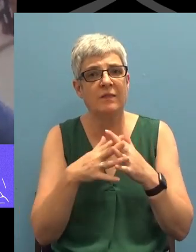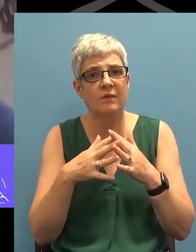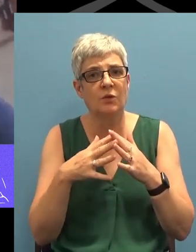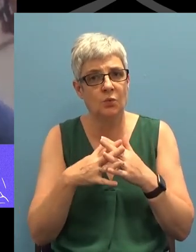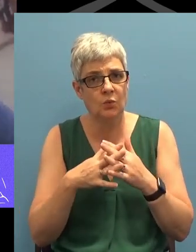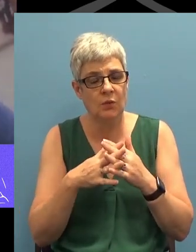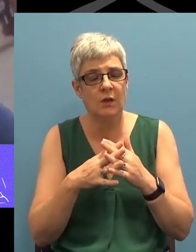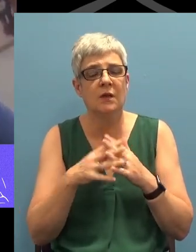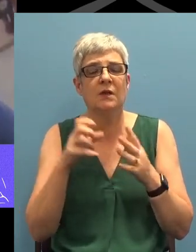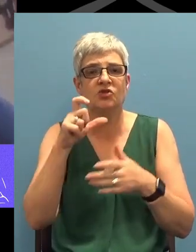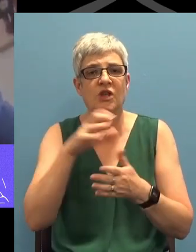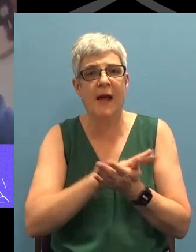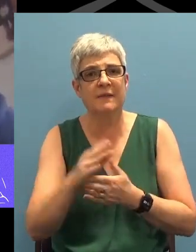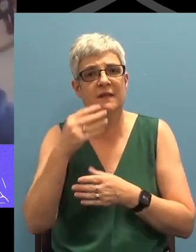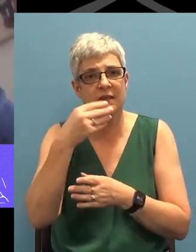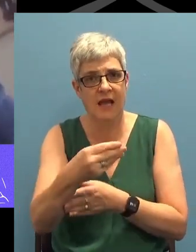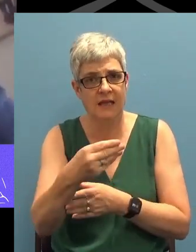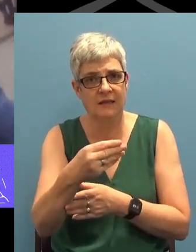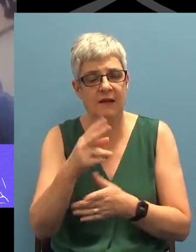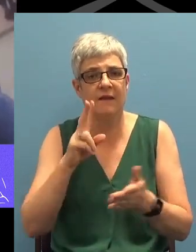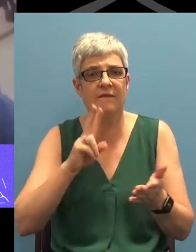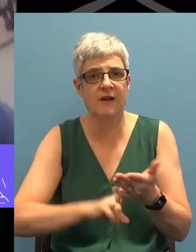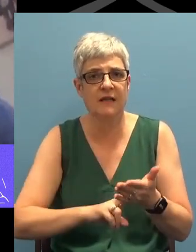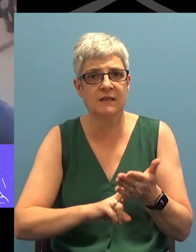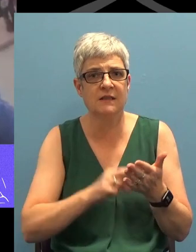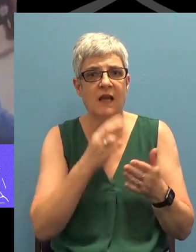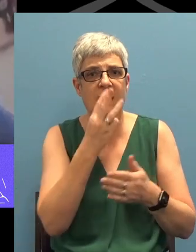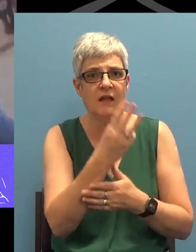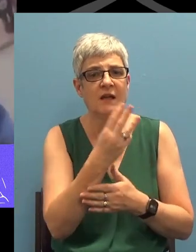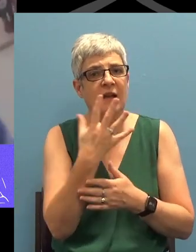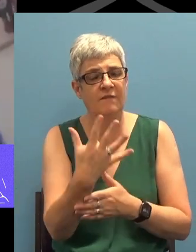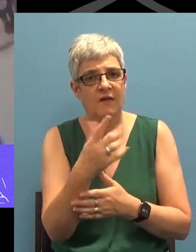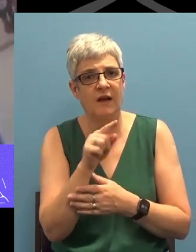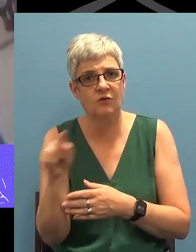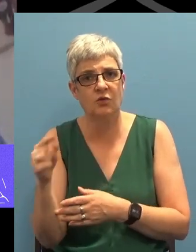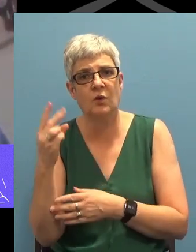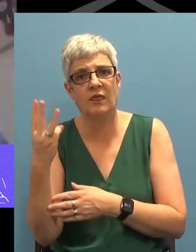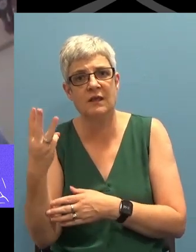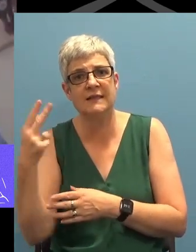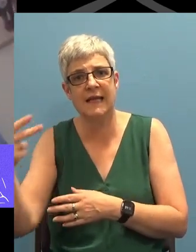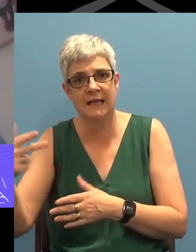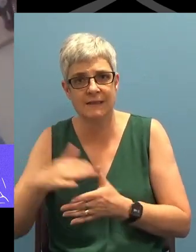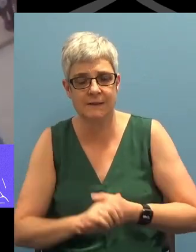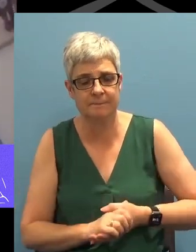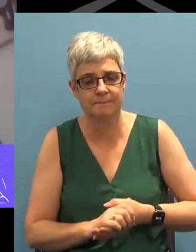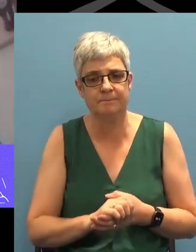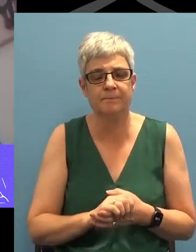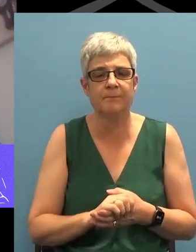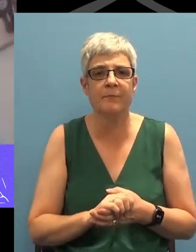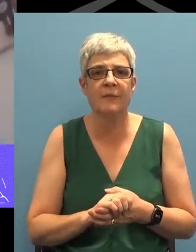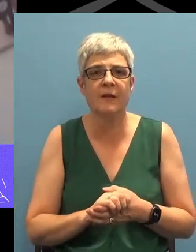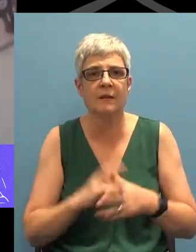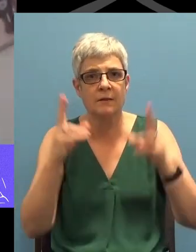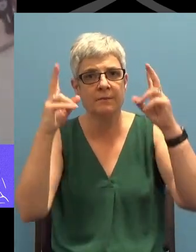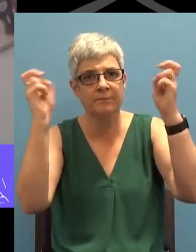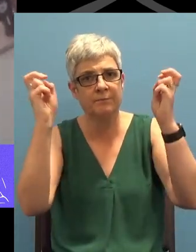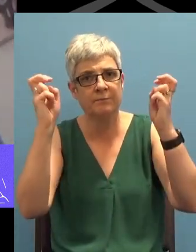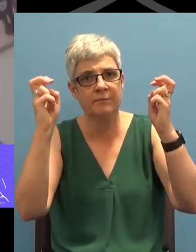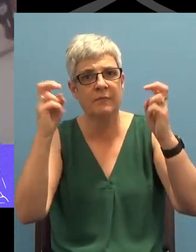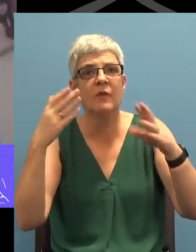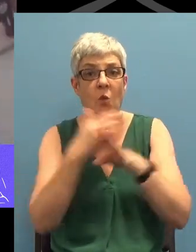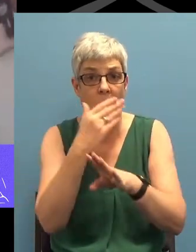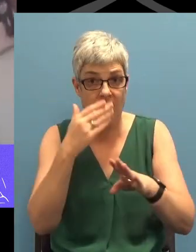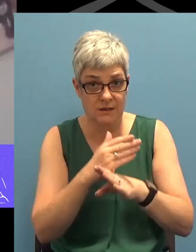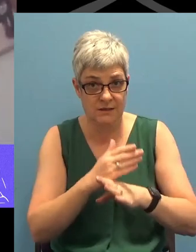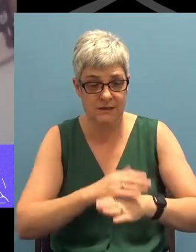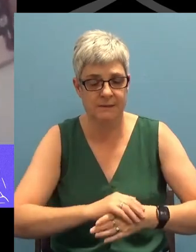Matthew's Gospel, chapter 9, verses 35 to 38, entitled,